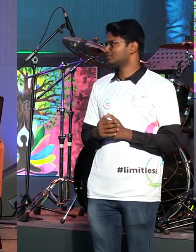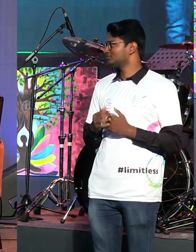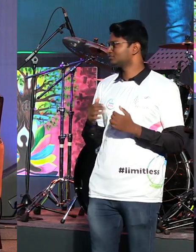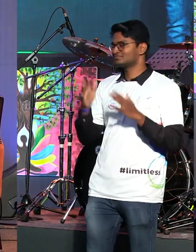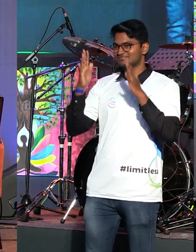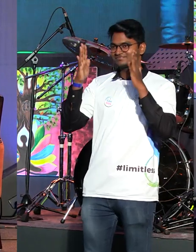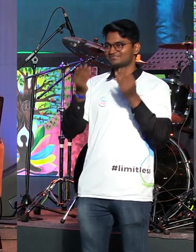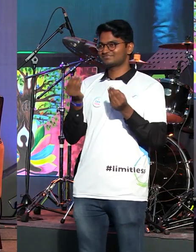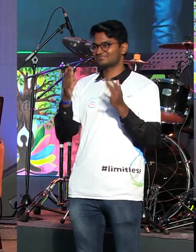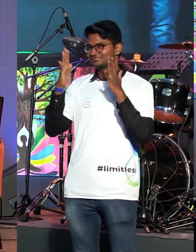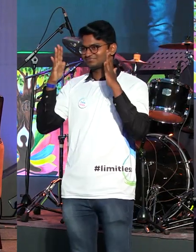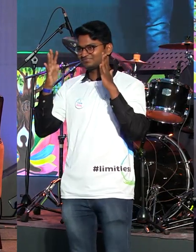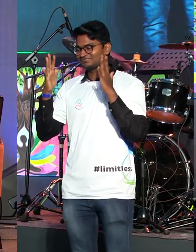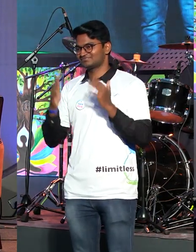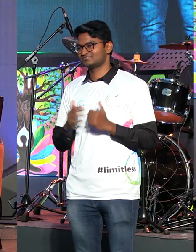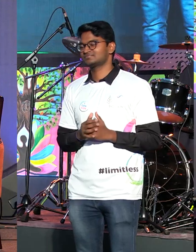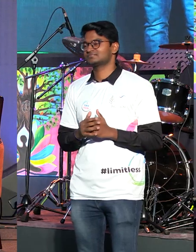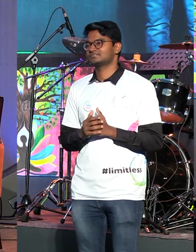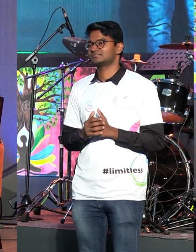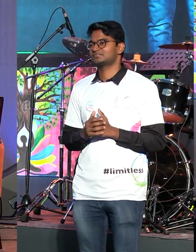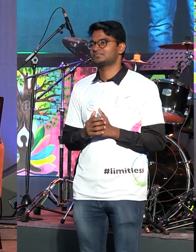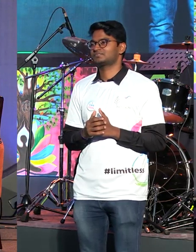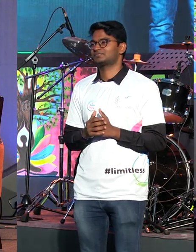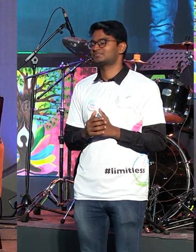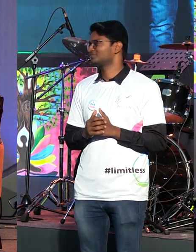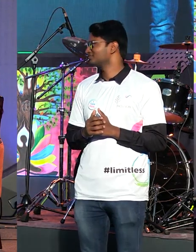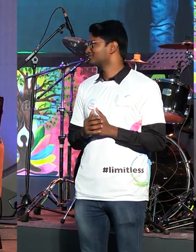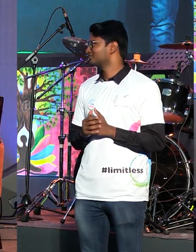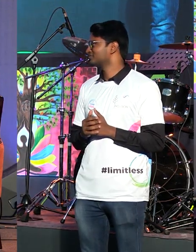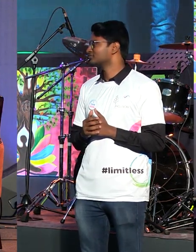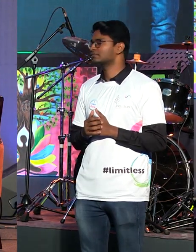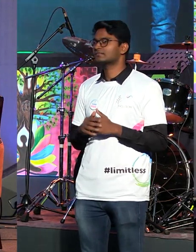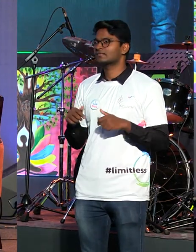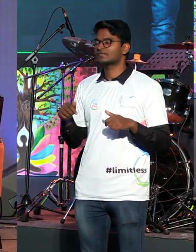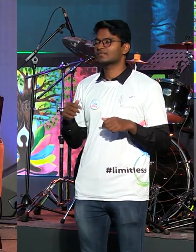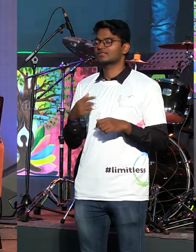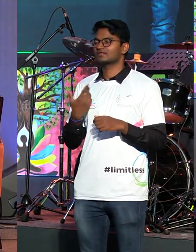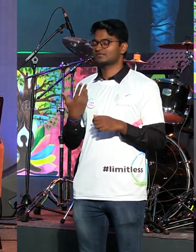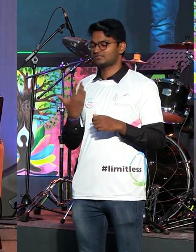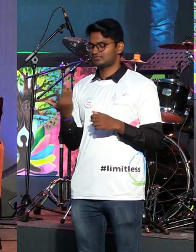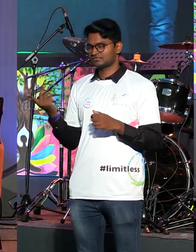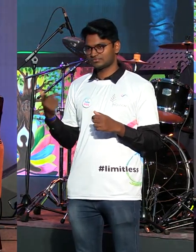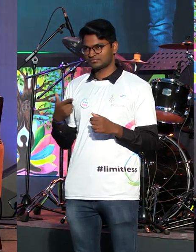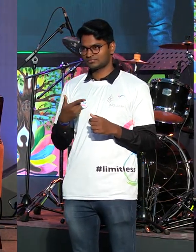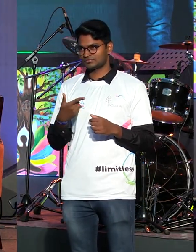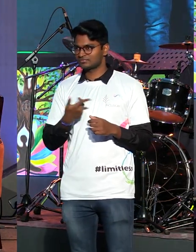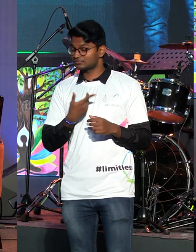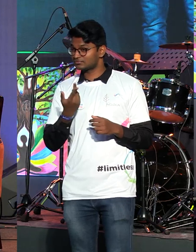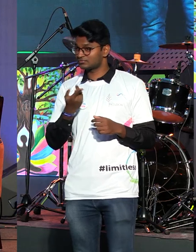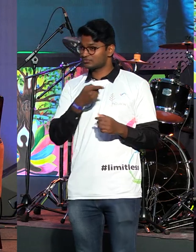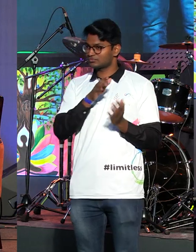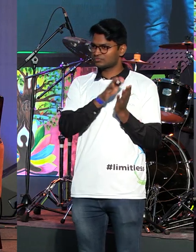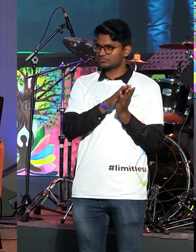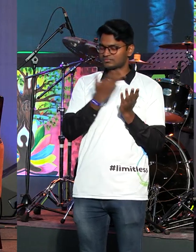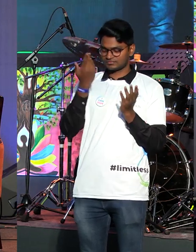give a round of applause for her. You don't have to clap. No, the thing that you kept the idea